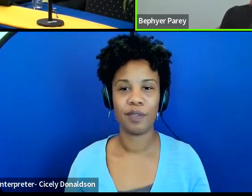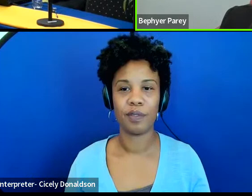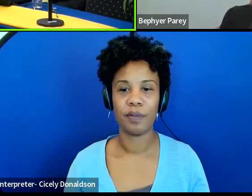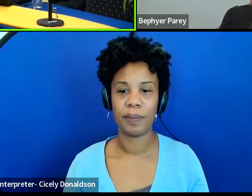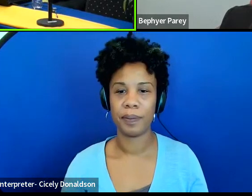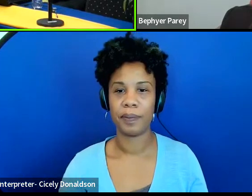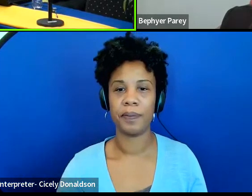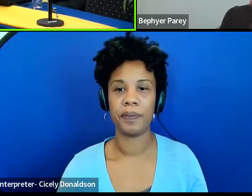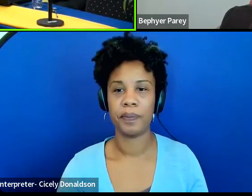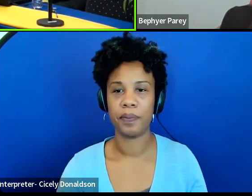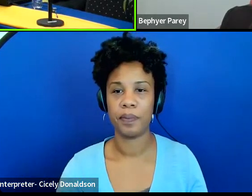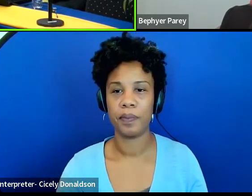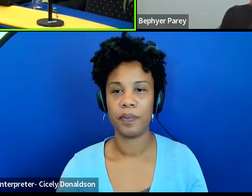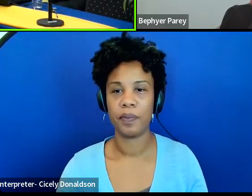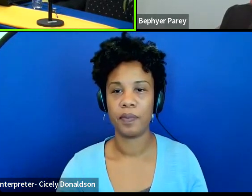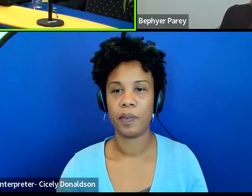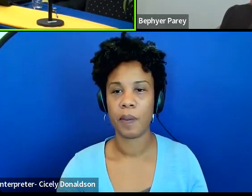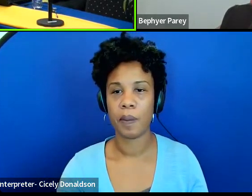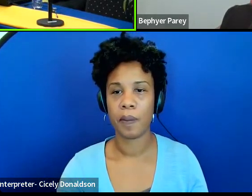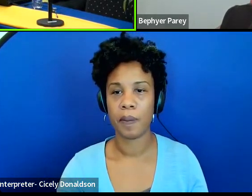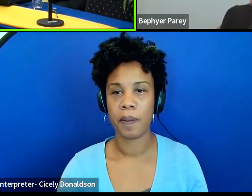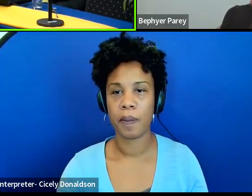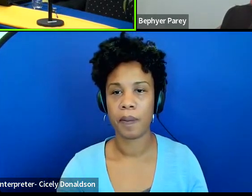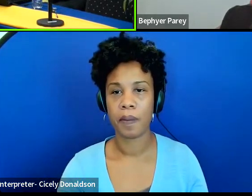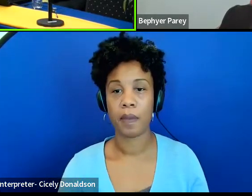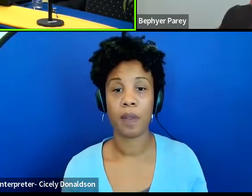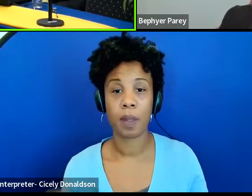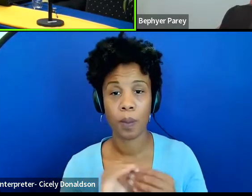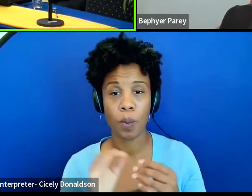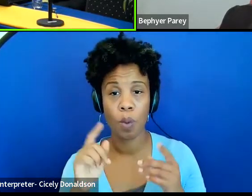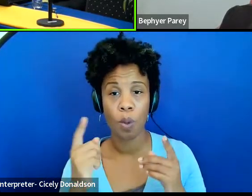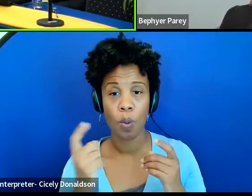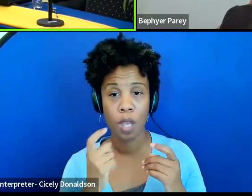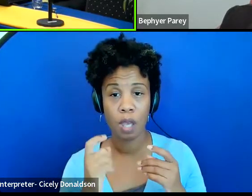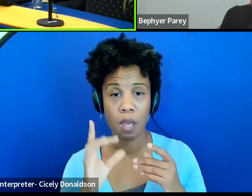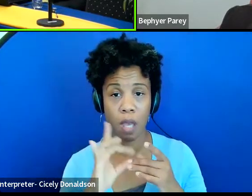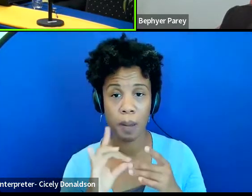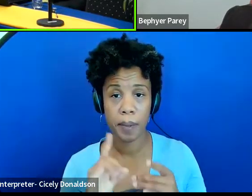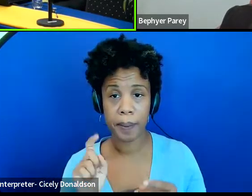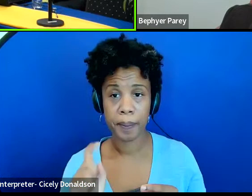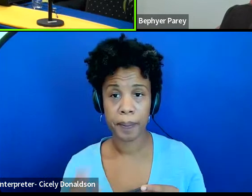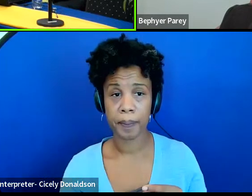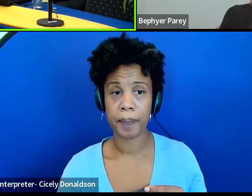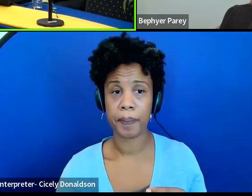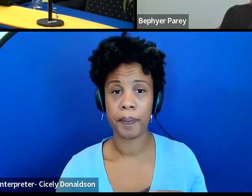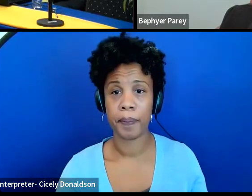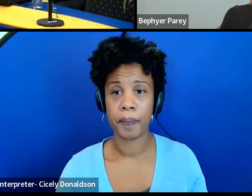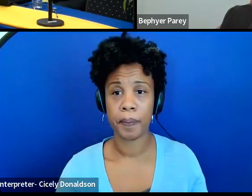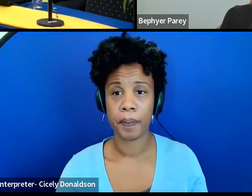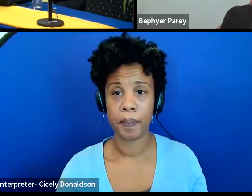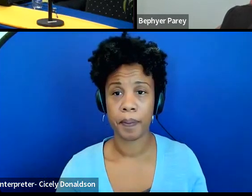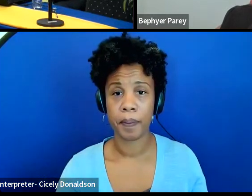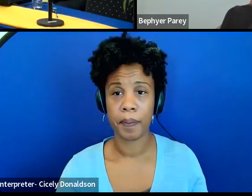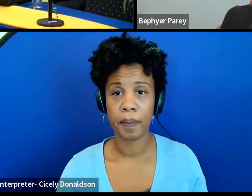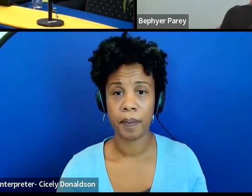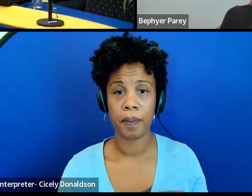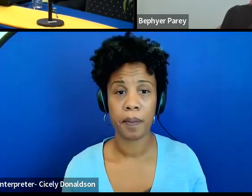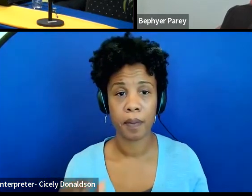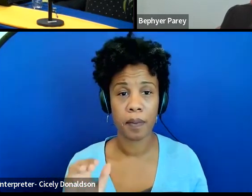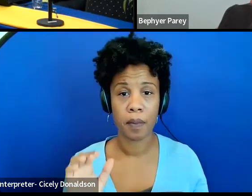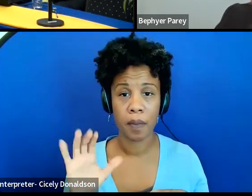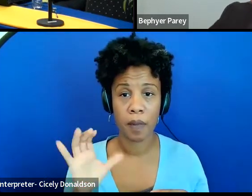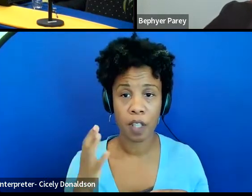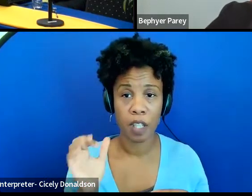Any other questions, comments? Is there anything else in the chat, Bev?